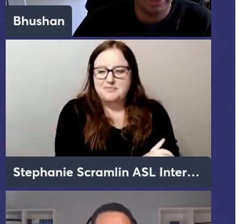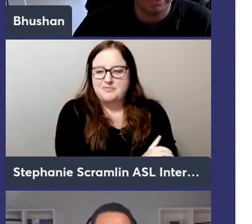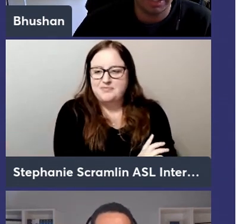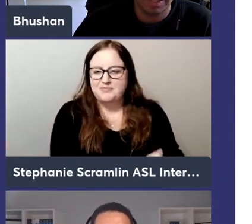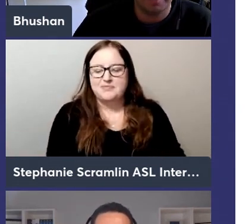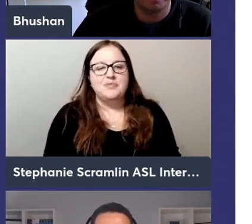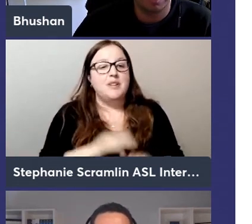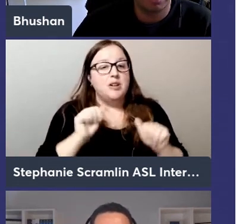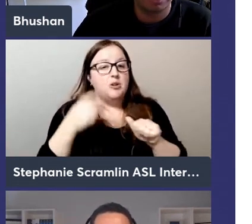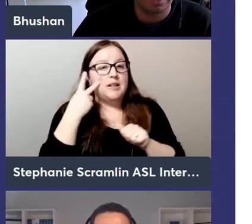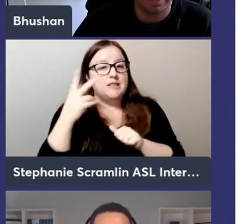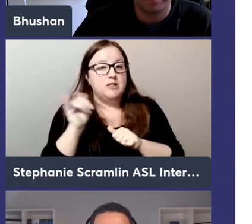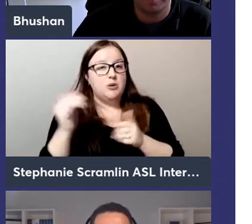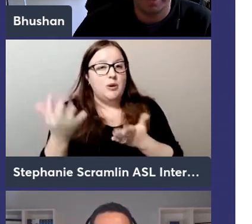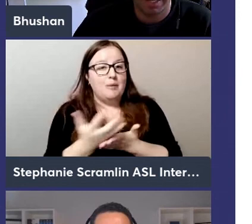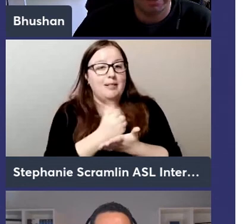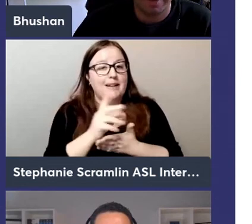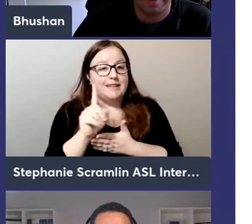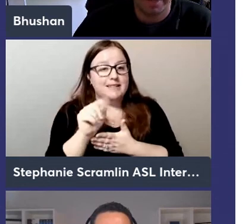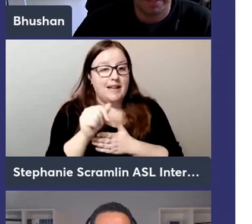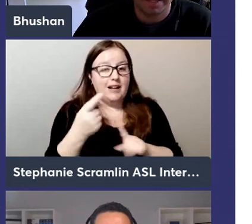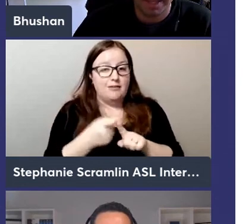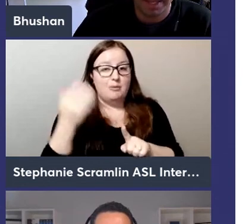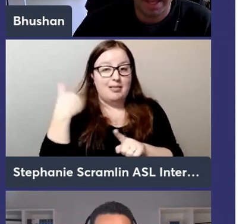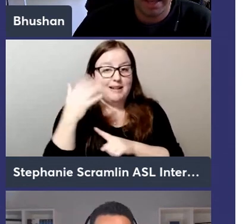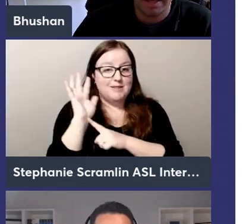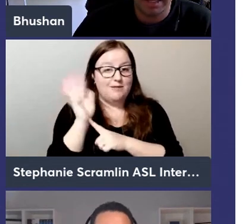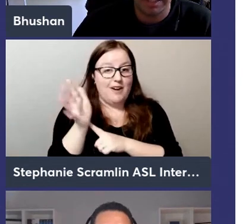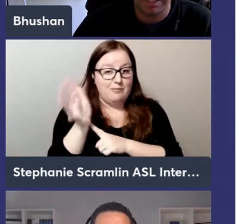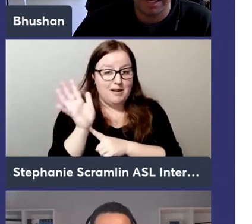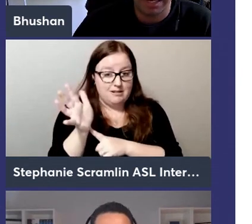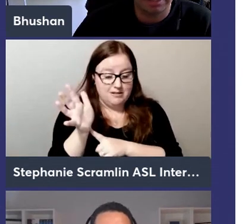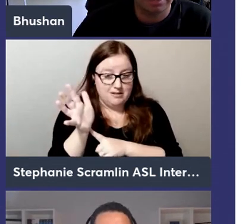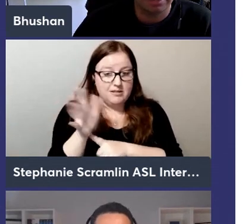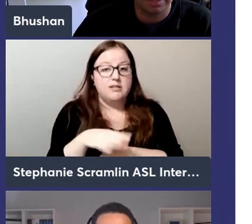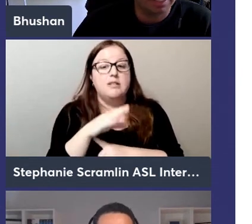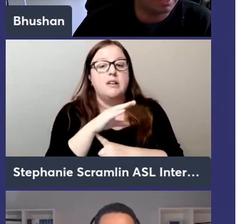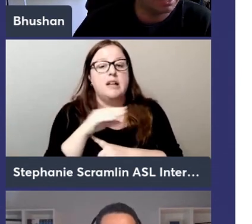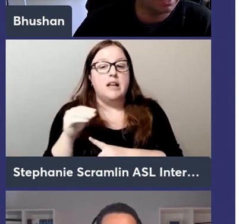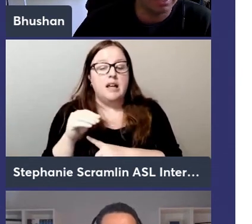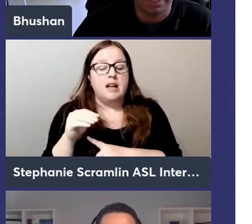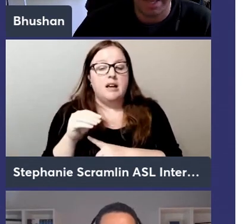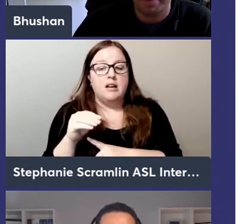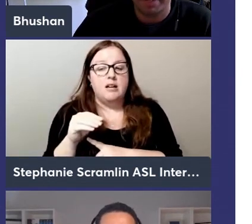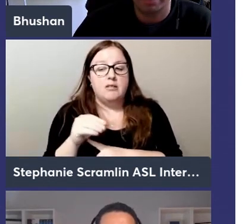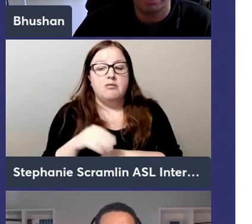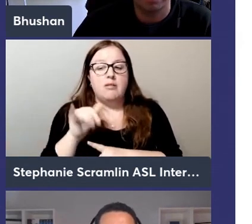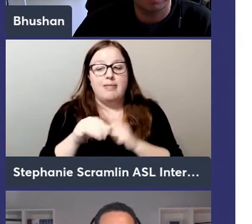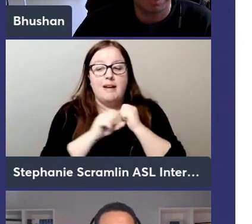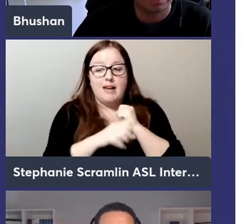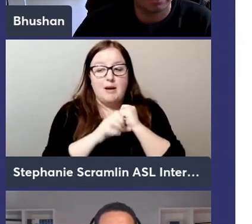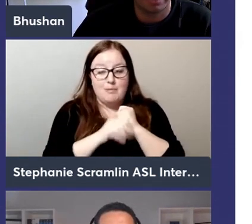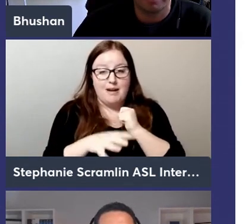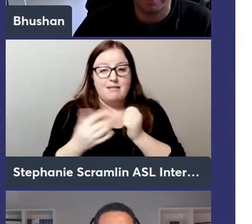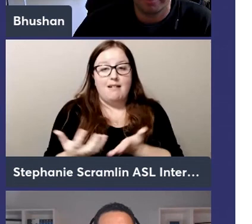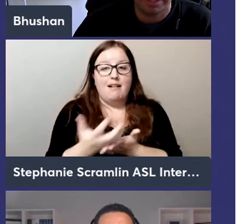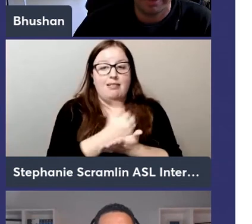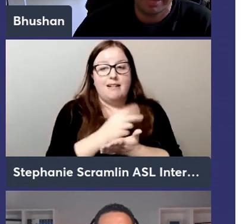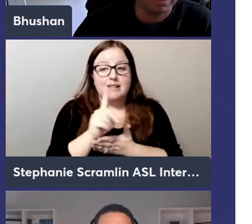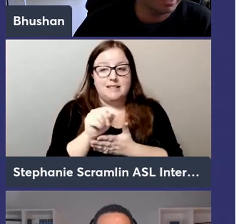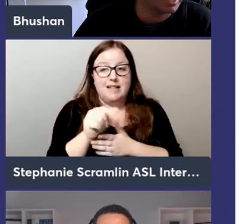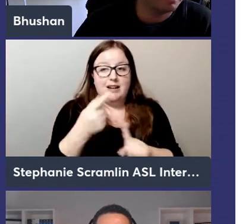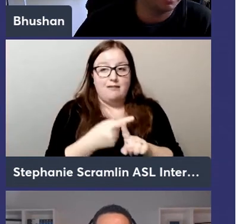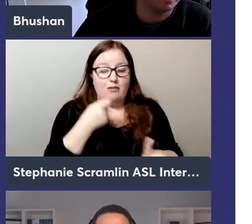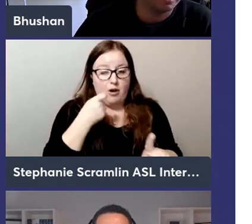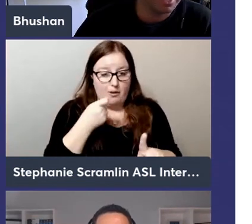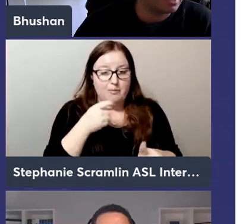here you can see I'm collecting data from the last 5 minutes. oh wow. And in the campaign that I just collected the data from is available